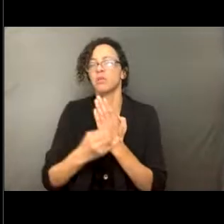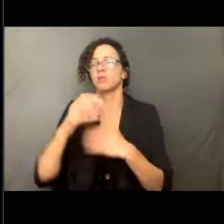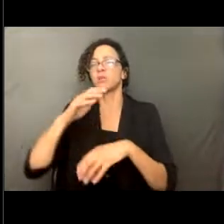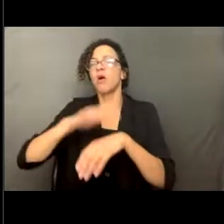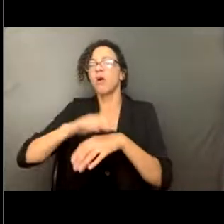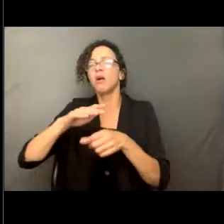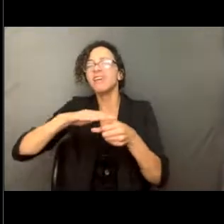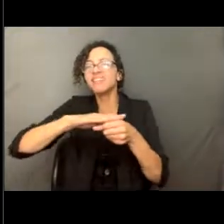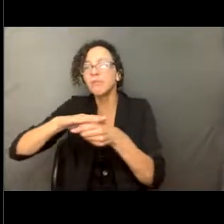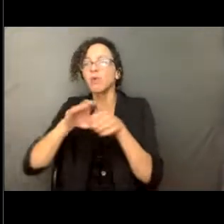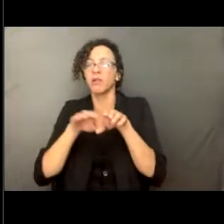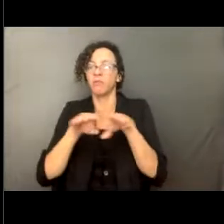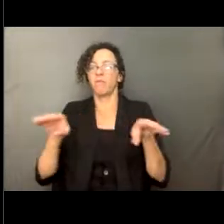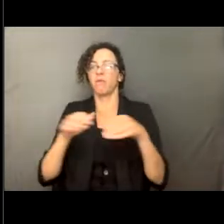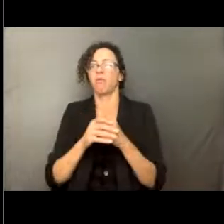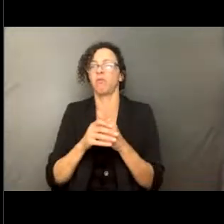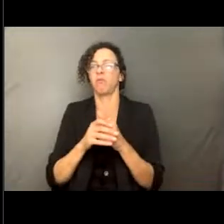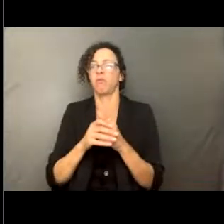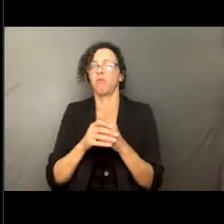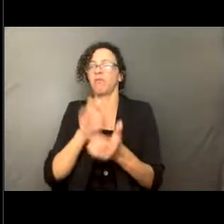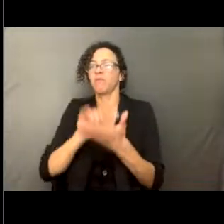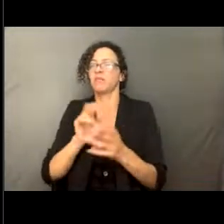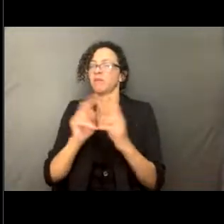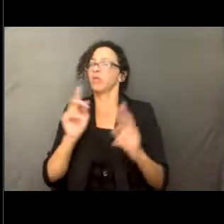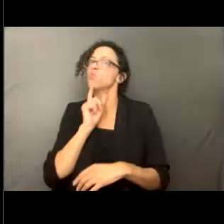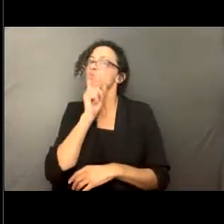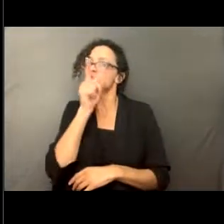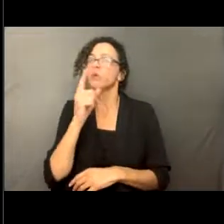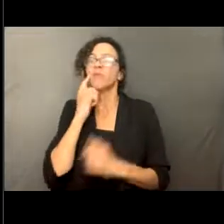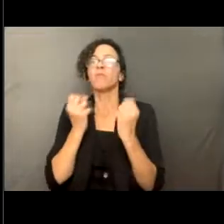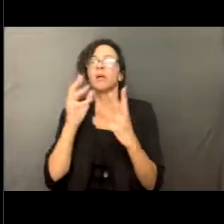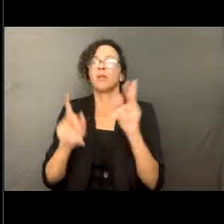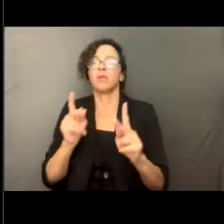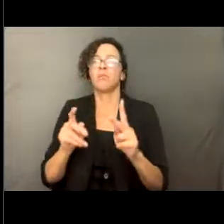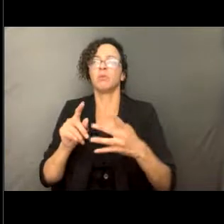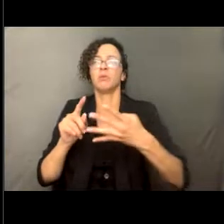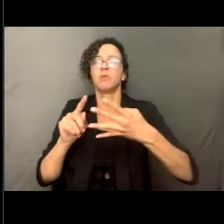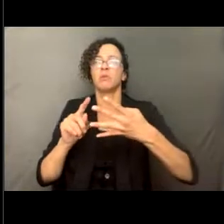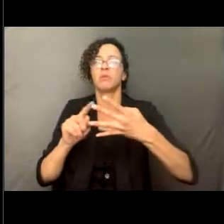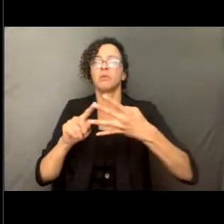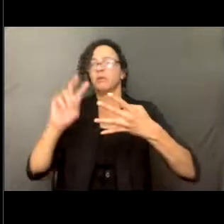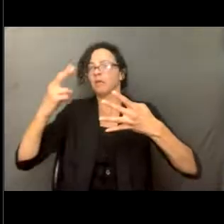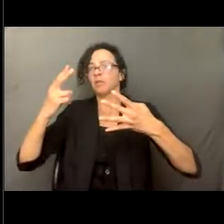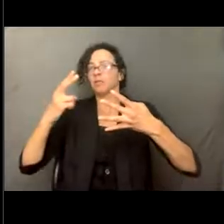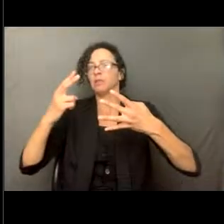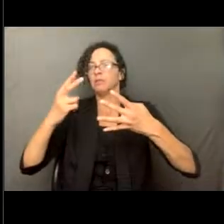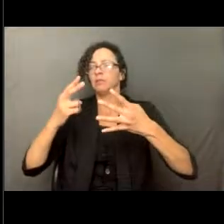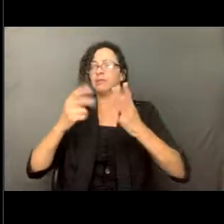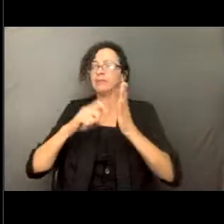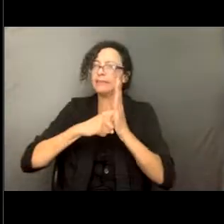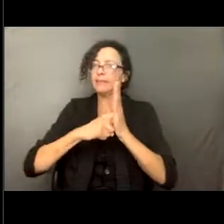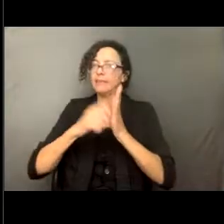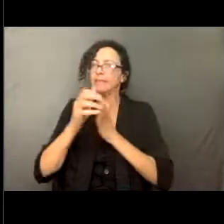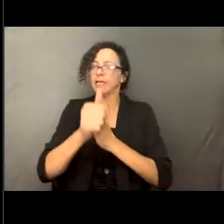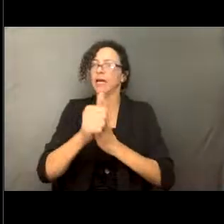people. The second key guiding principle is really to hone in on a limited set